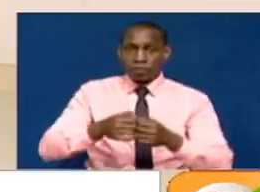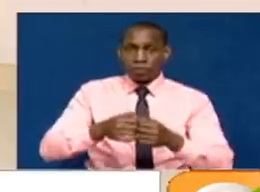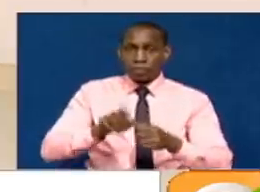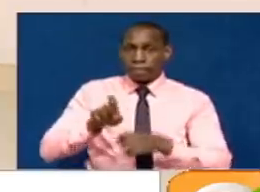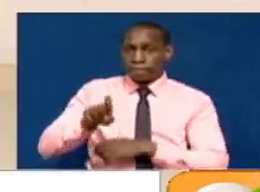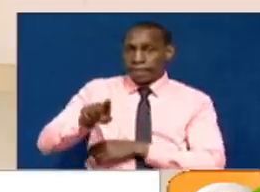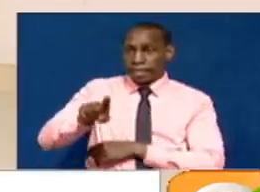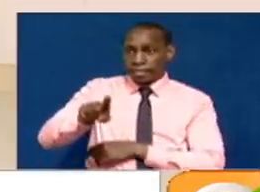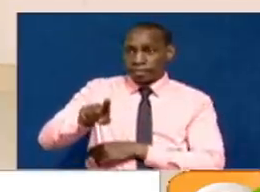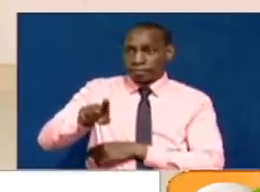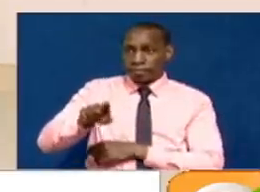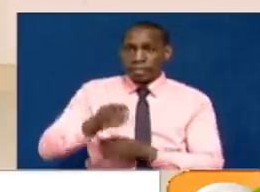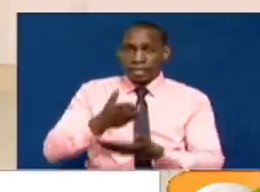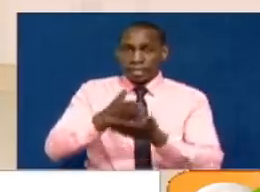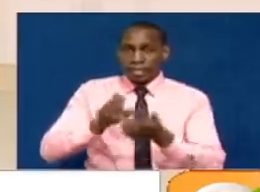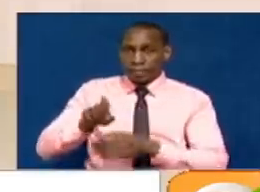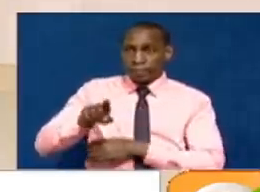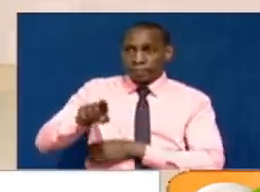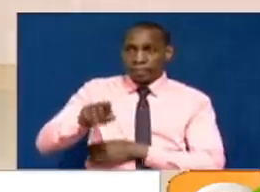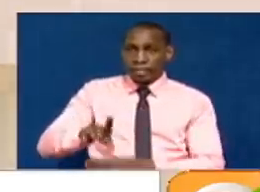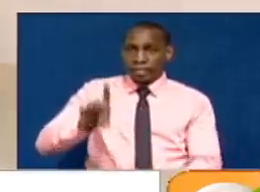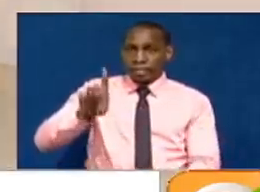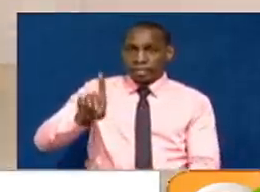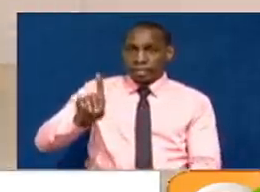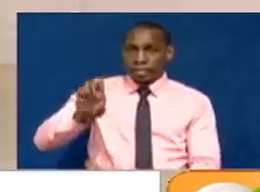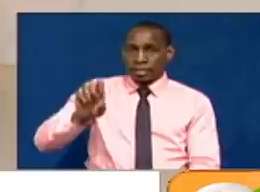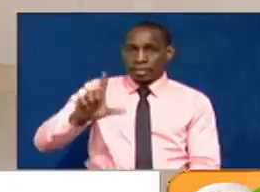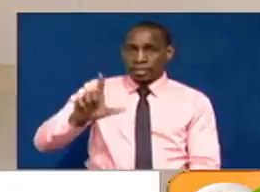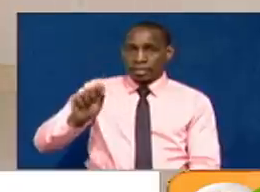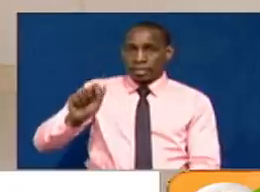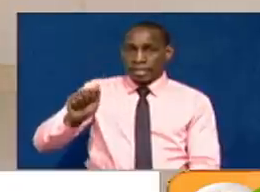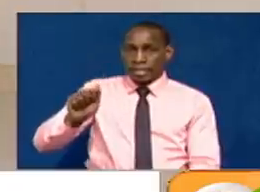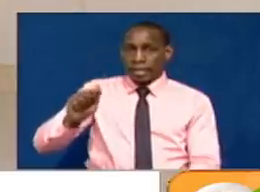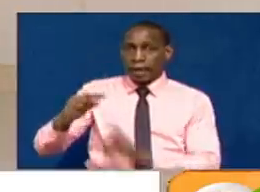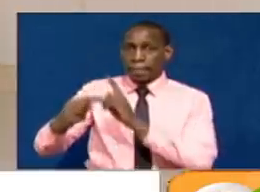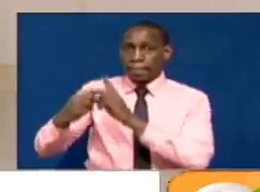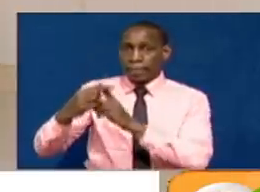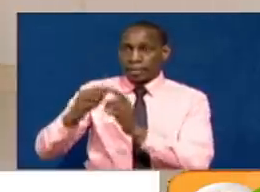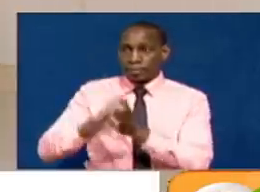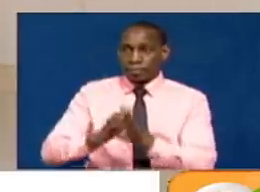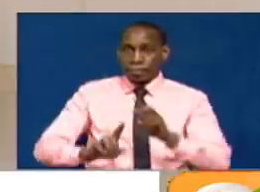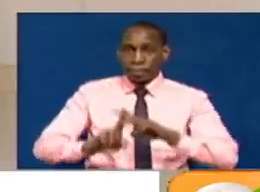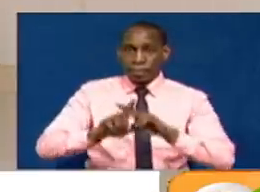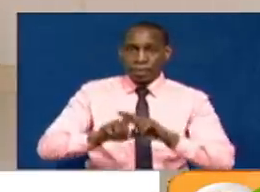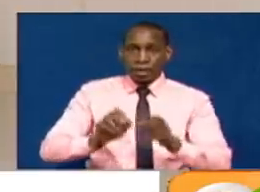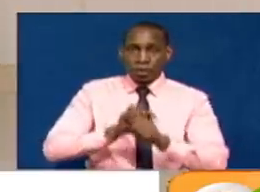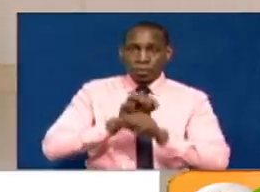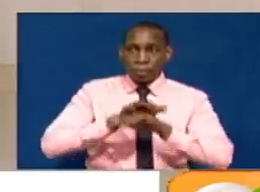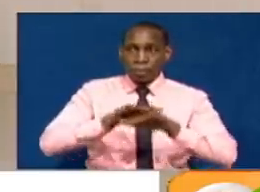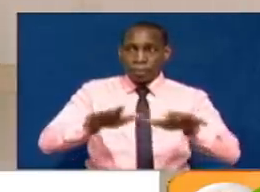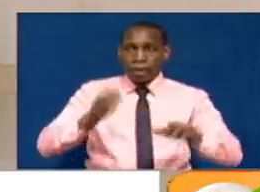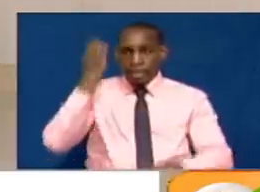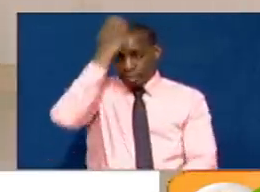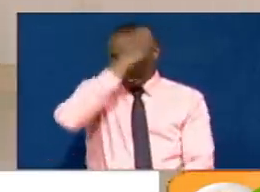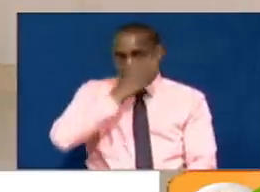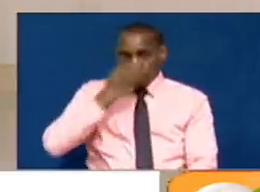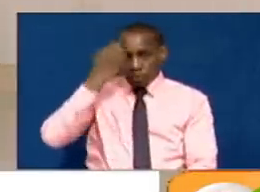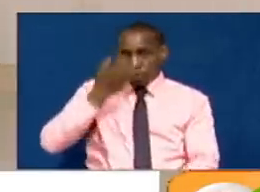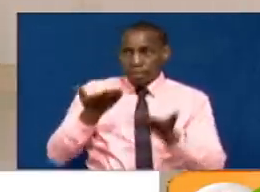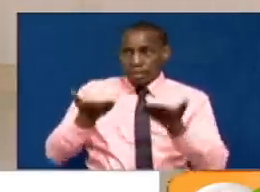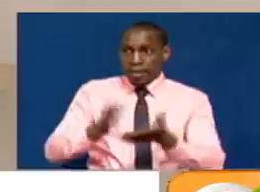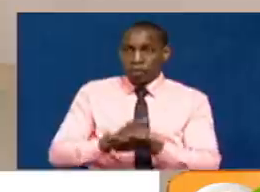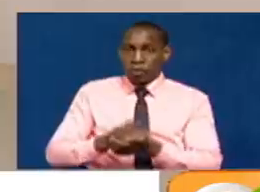it's actually, it's a sub-variant of Delta. It's now known as Delta Plus, and it's caused a spike in COVID infections in Europe. So they're now starting